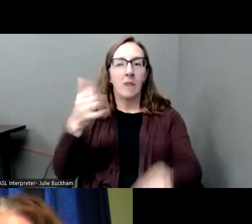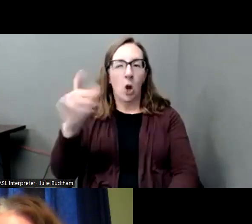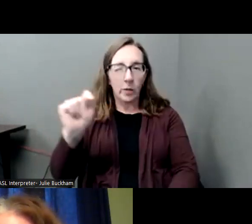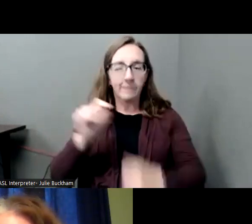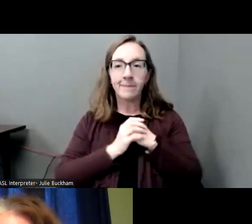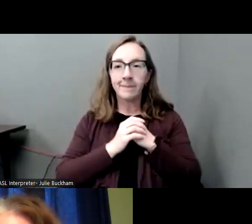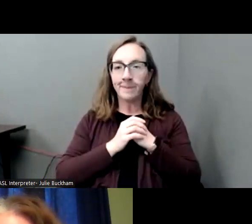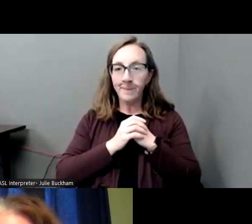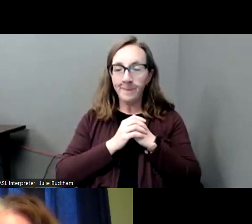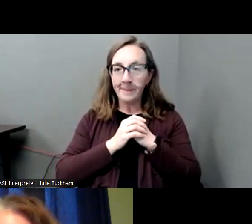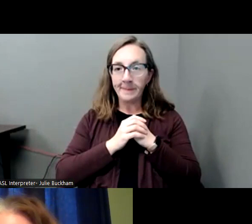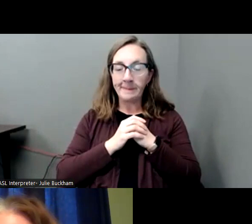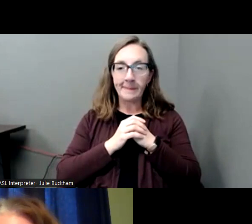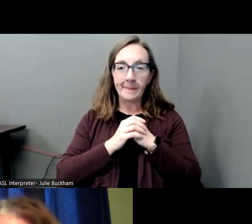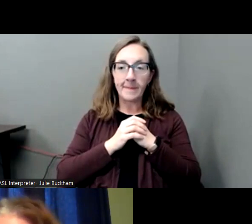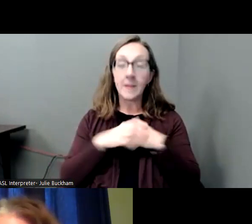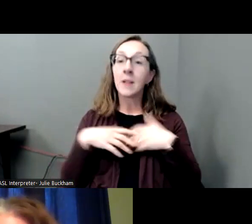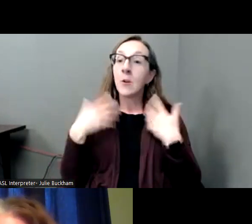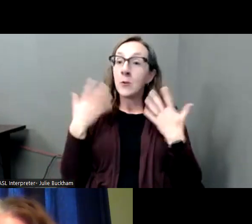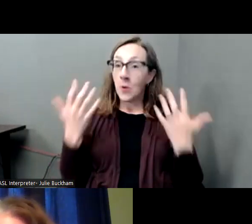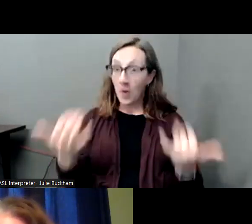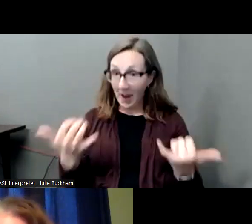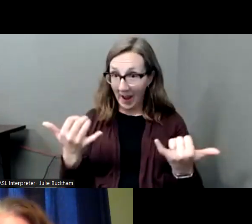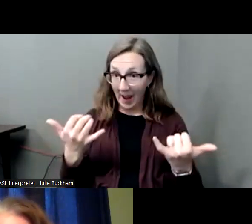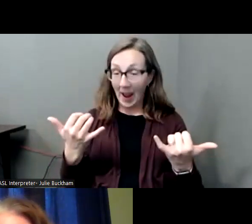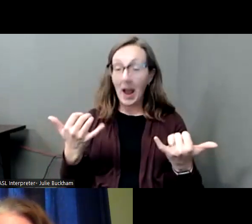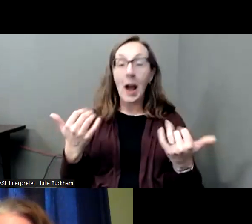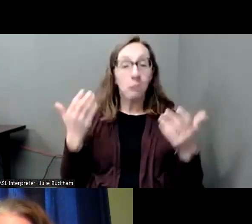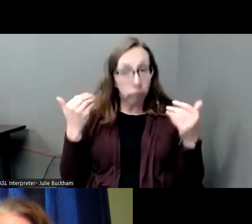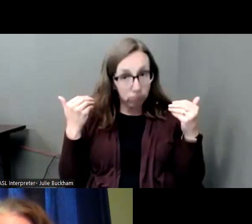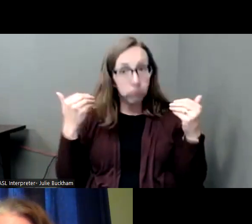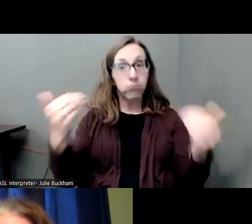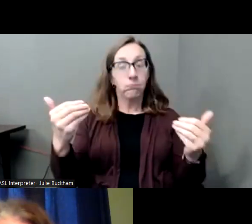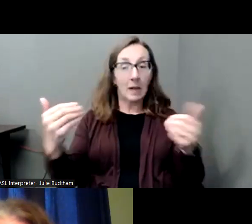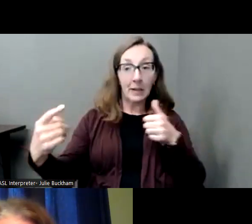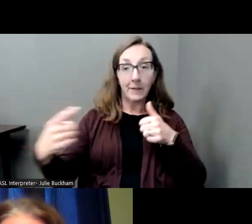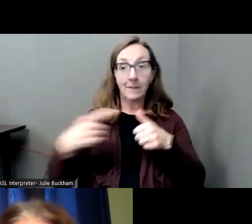So with no further ado, I would really like to have first